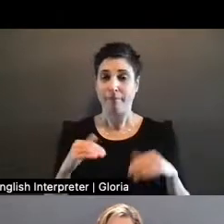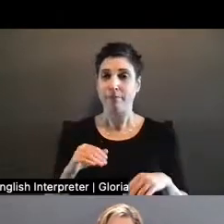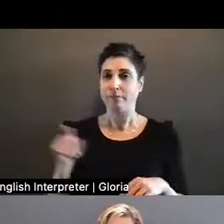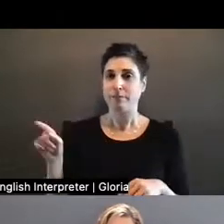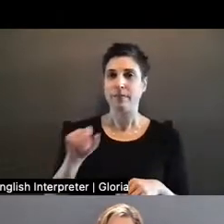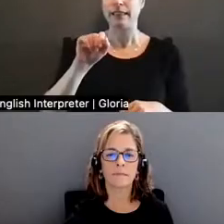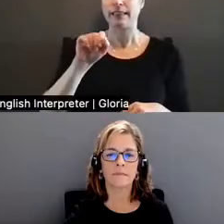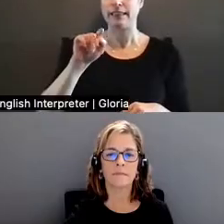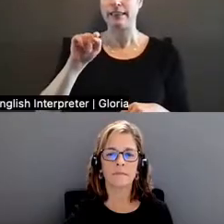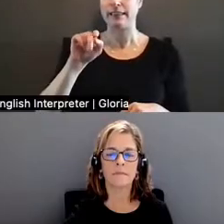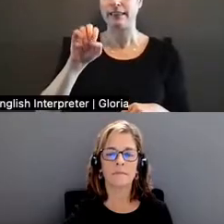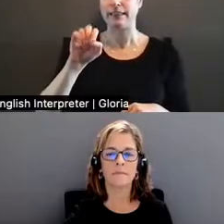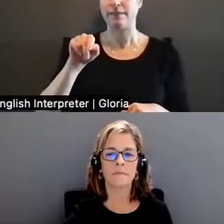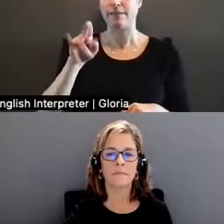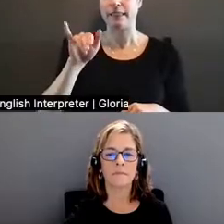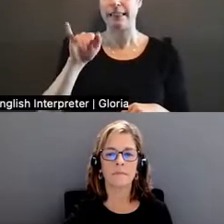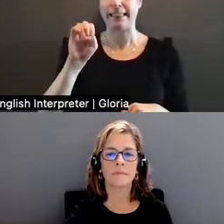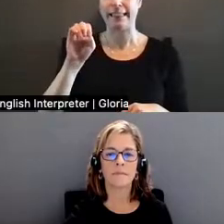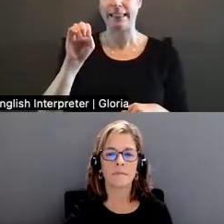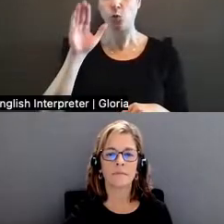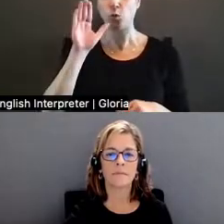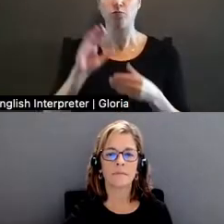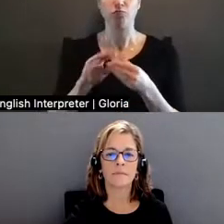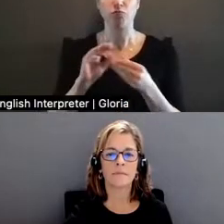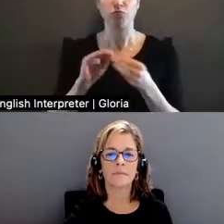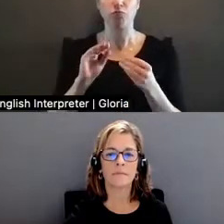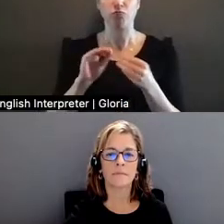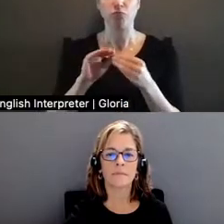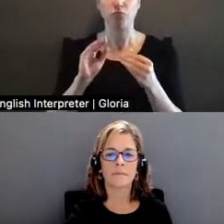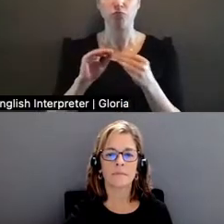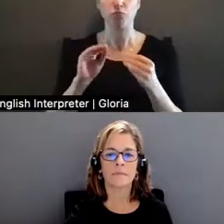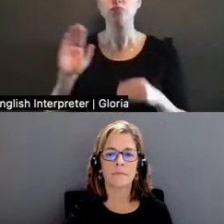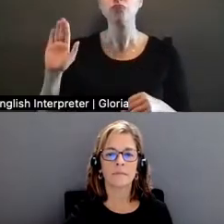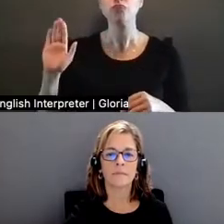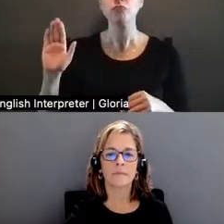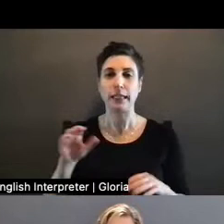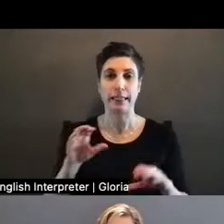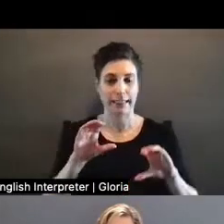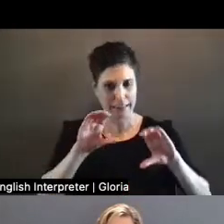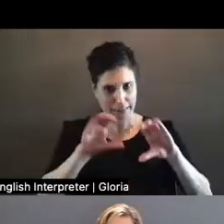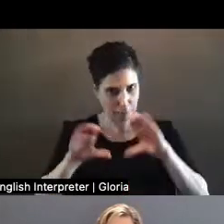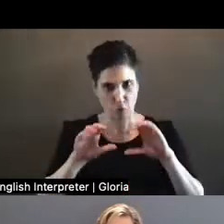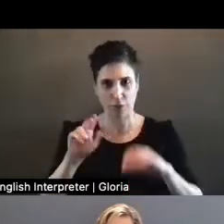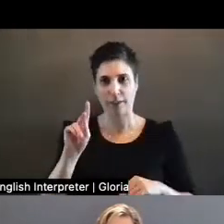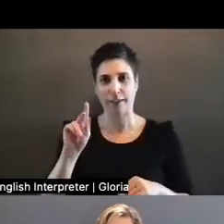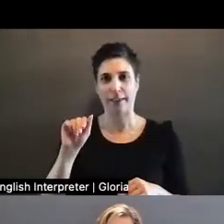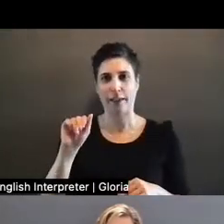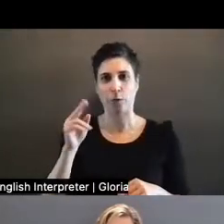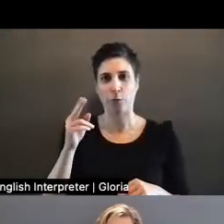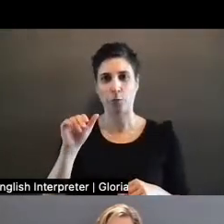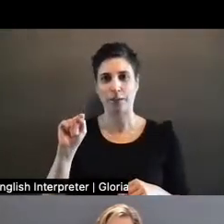Stephanie, and she's going to give us an example of a chemistry Kahoot.